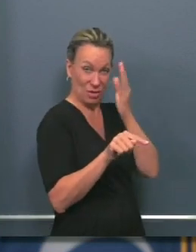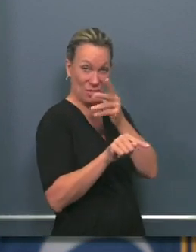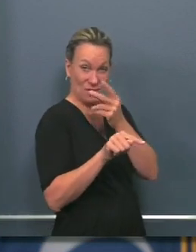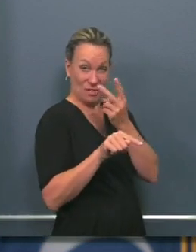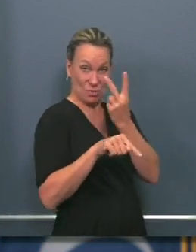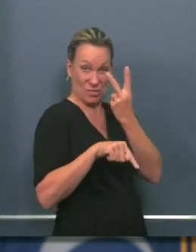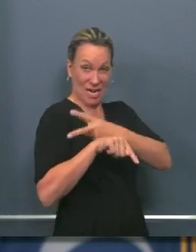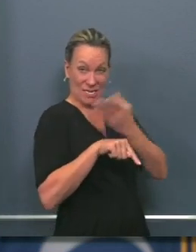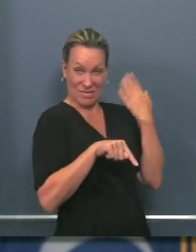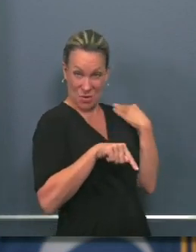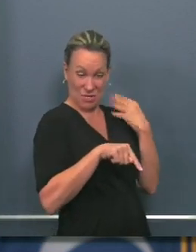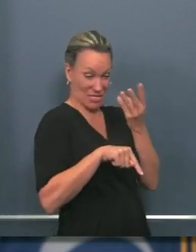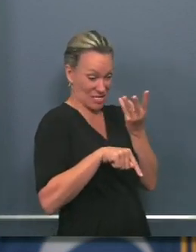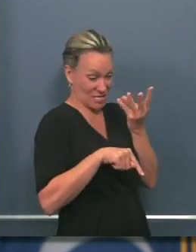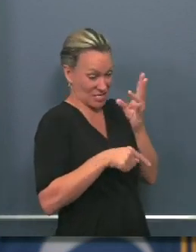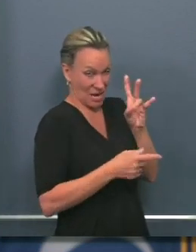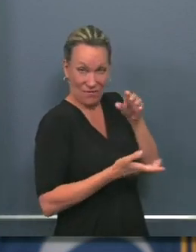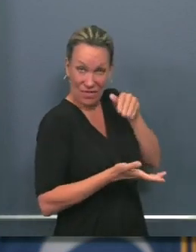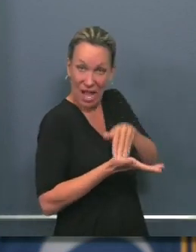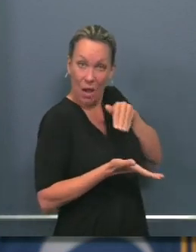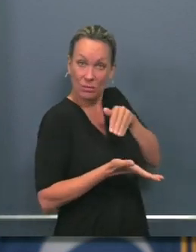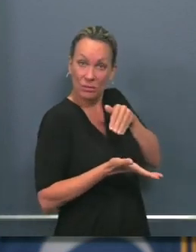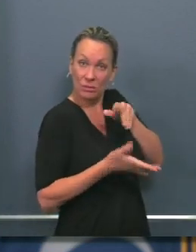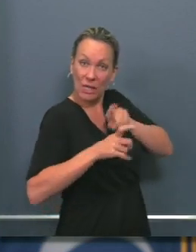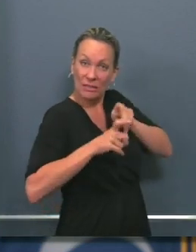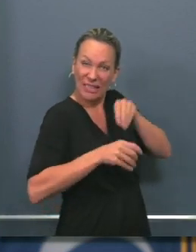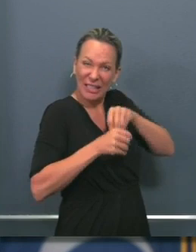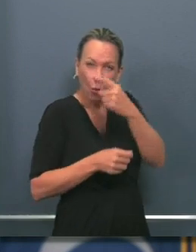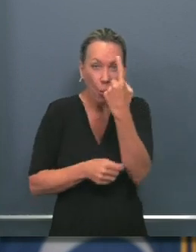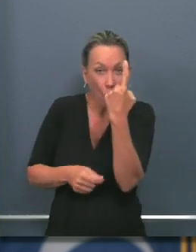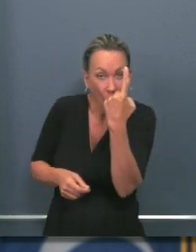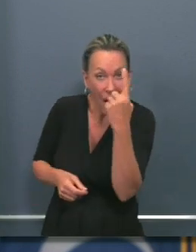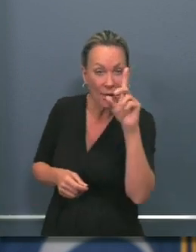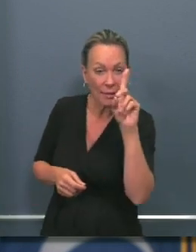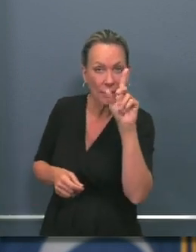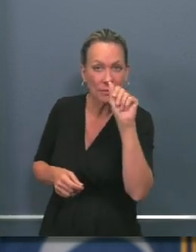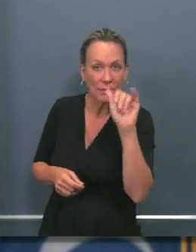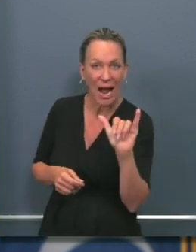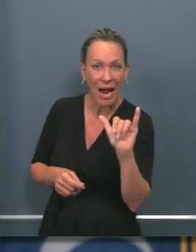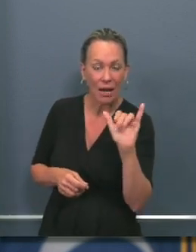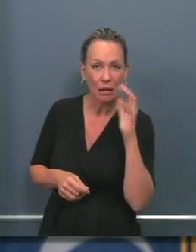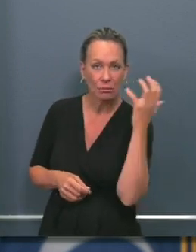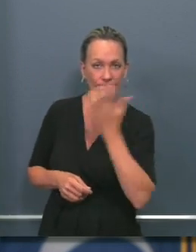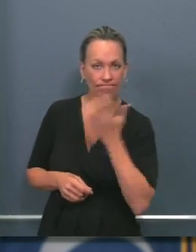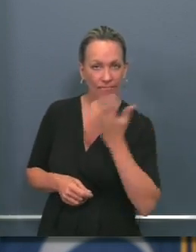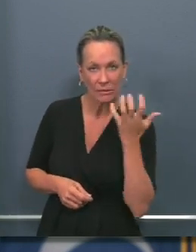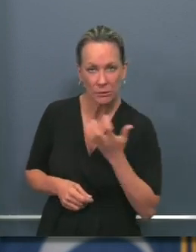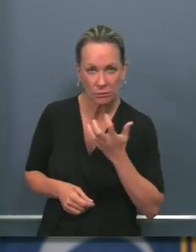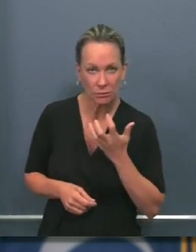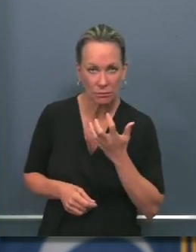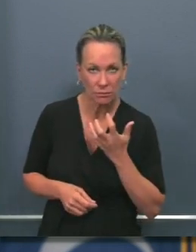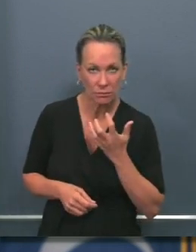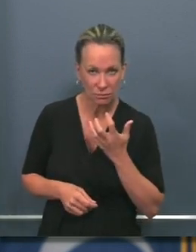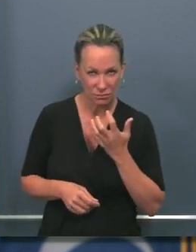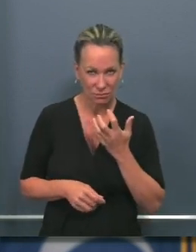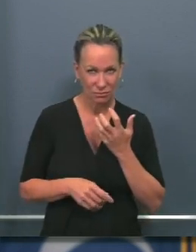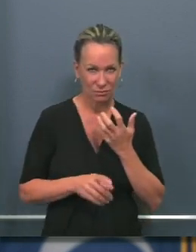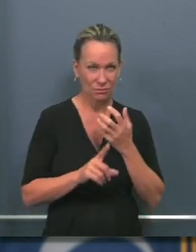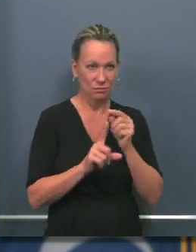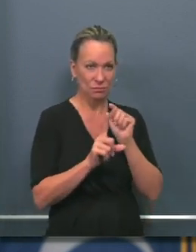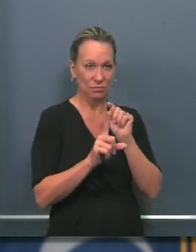rate over a 7 and 14-day period have held very strong. Over a 7-day period at 4.2%,